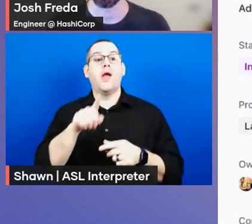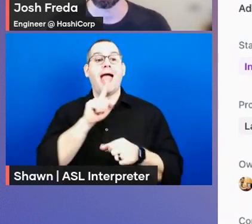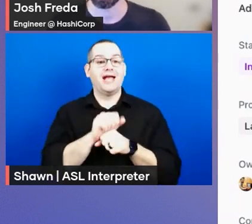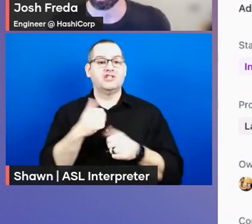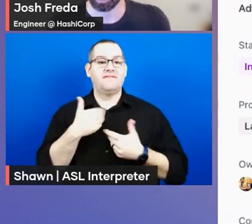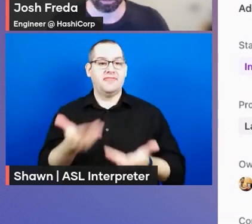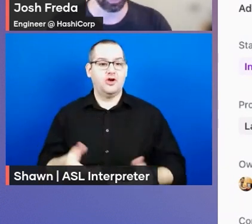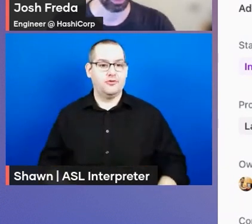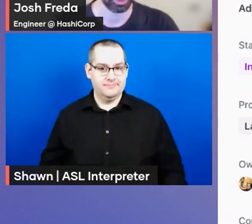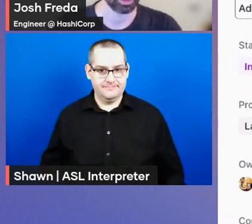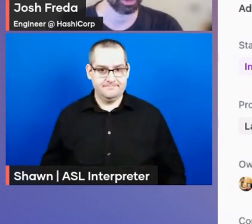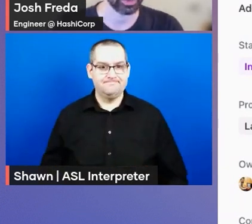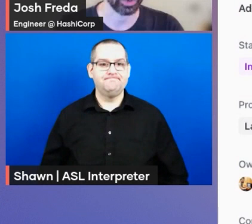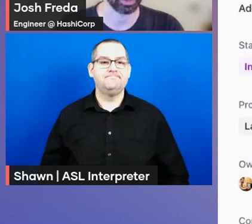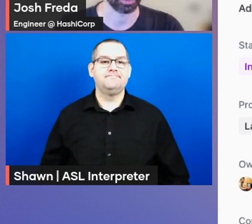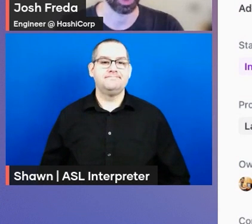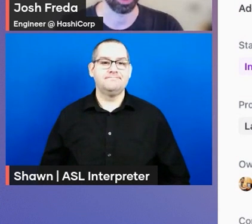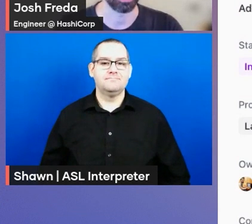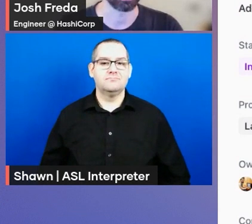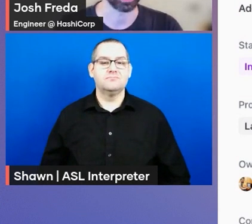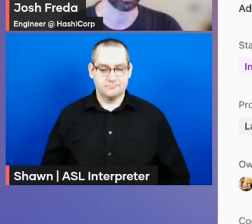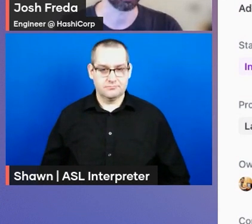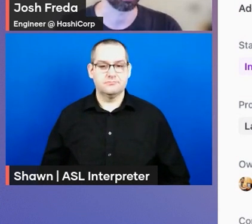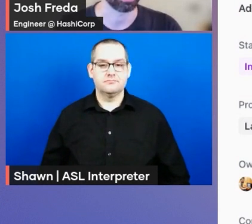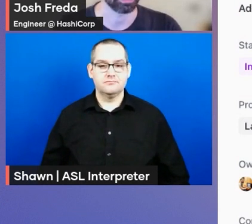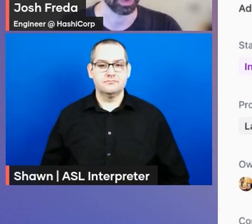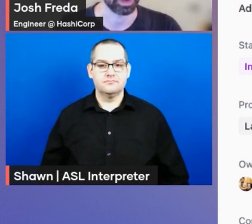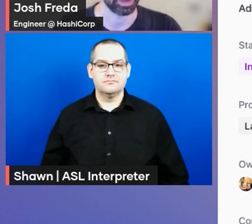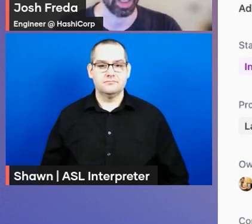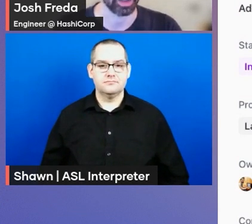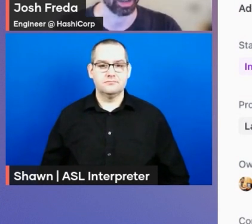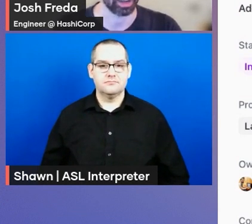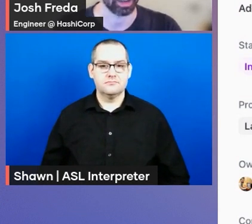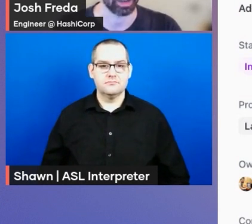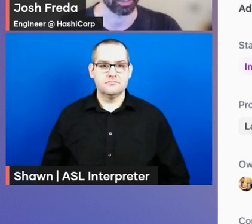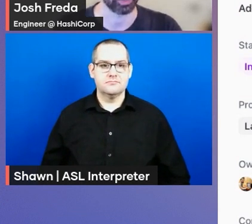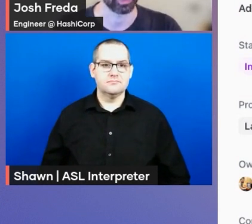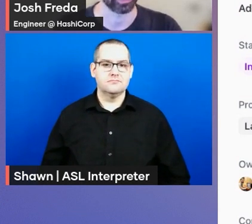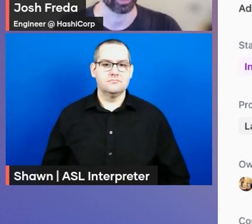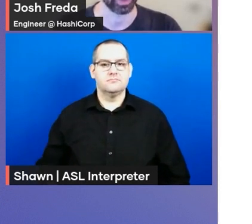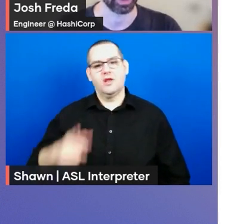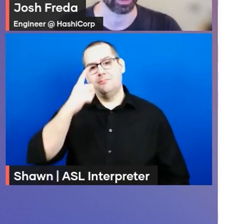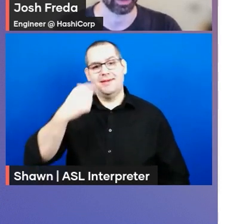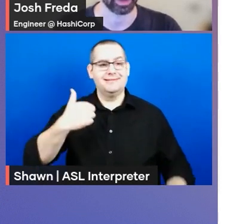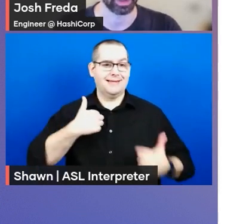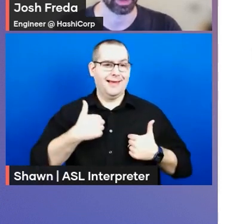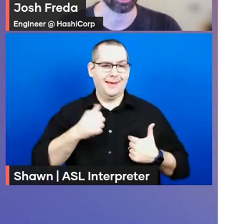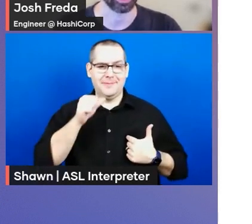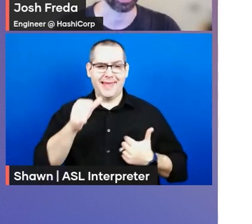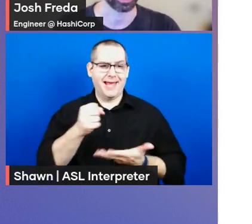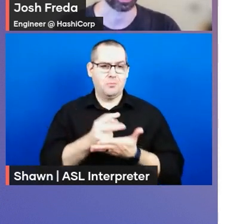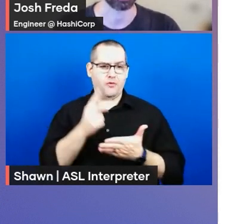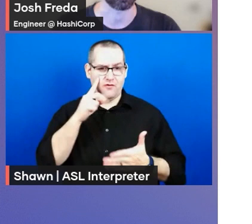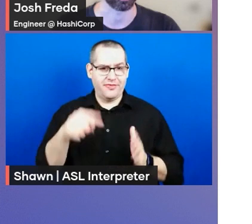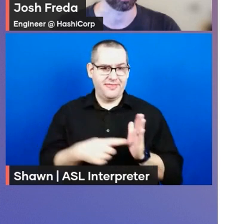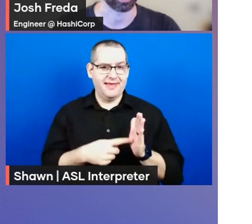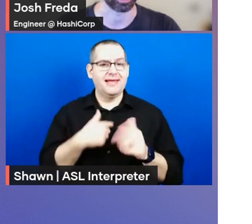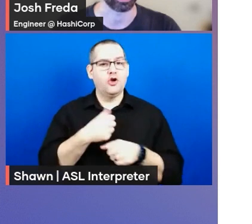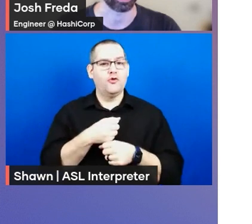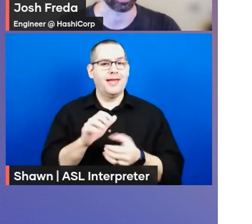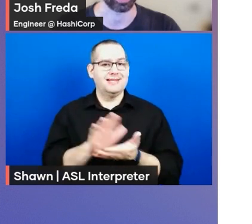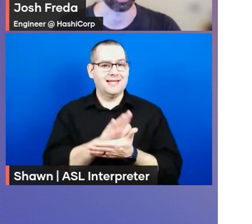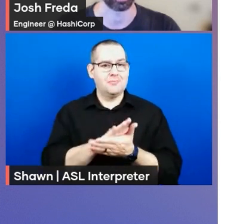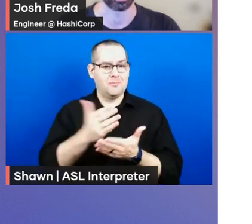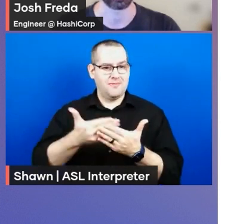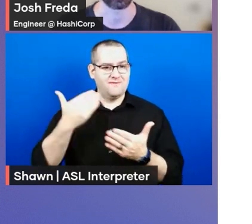there. Cool, so because I'm not an approver for this, I created a document before with